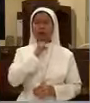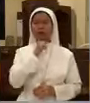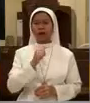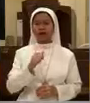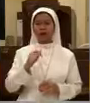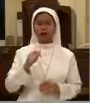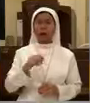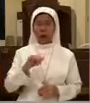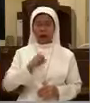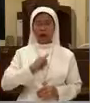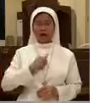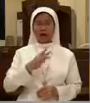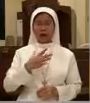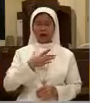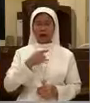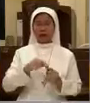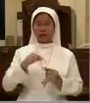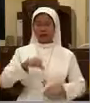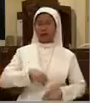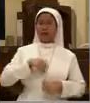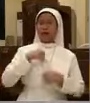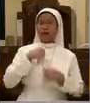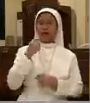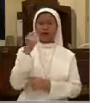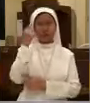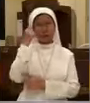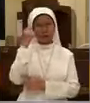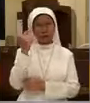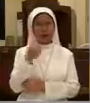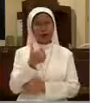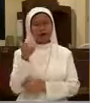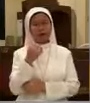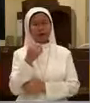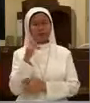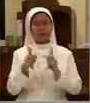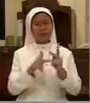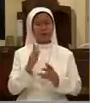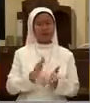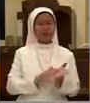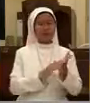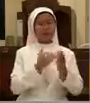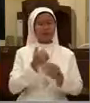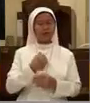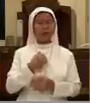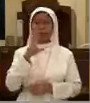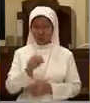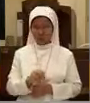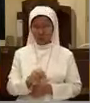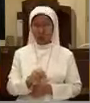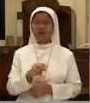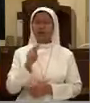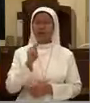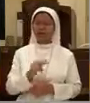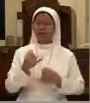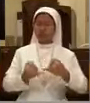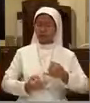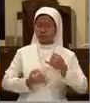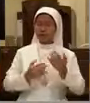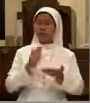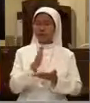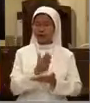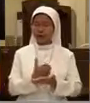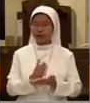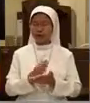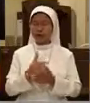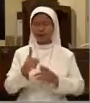prove myself, but it is motivated by gratitude, the joy of sharing the gift.